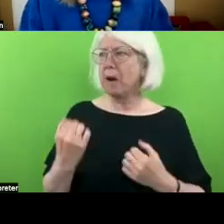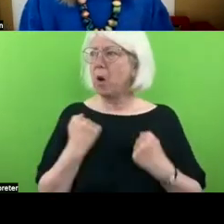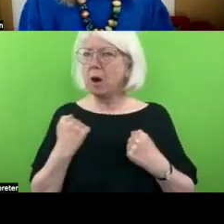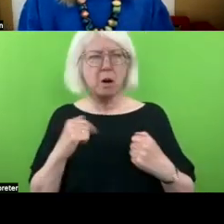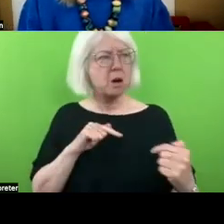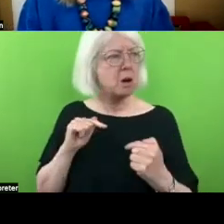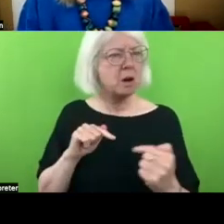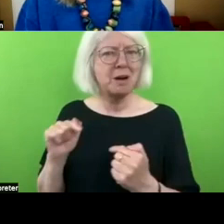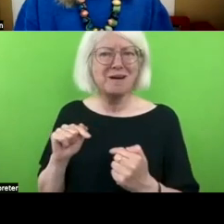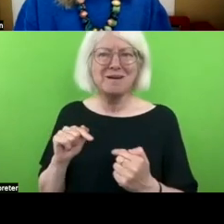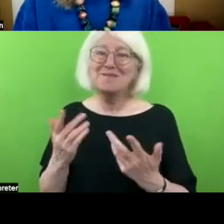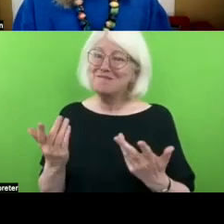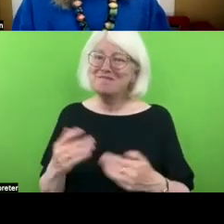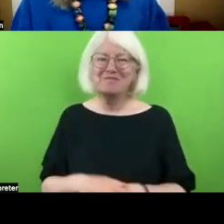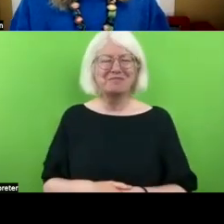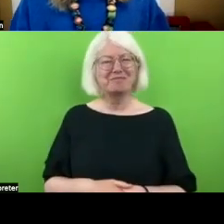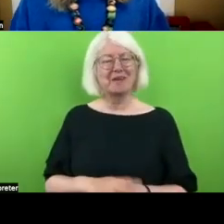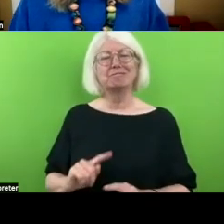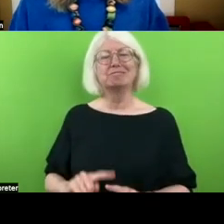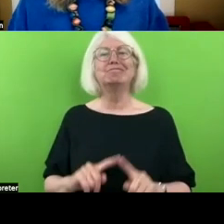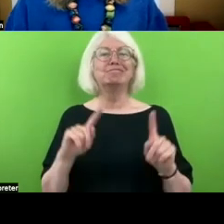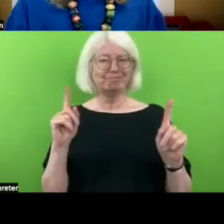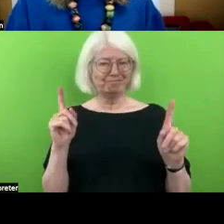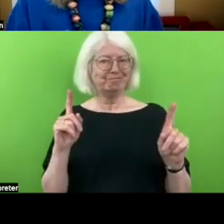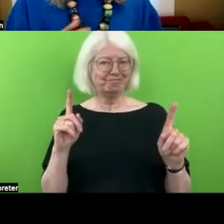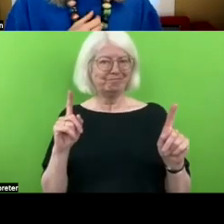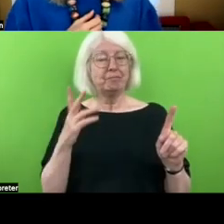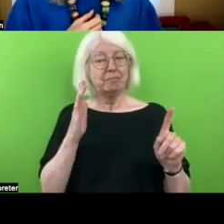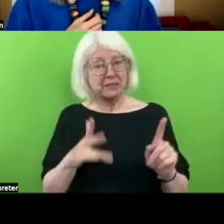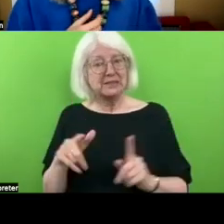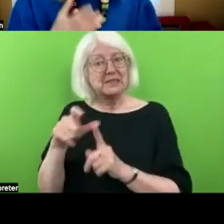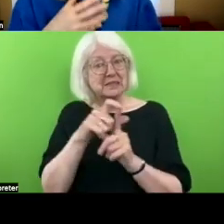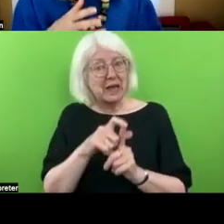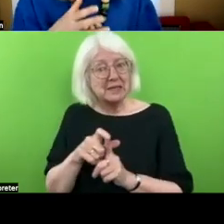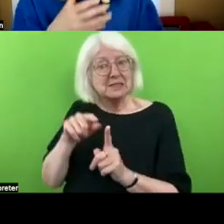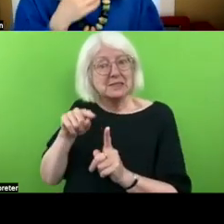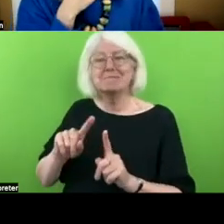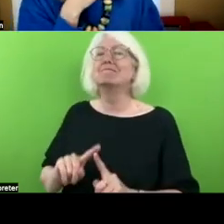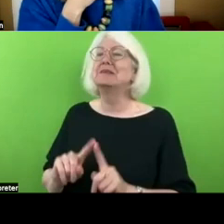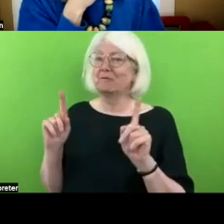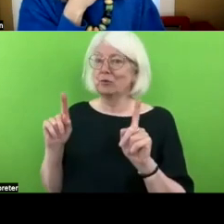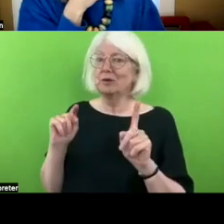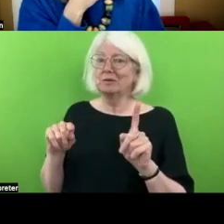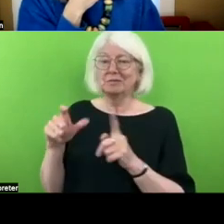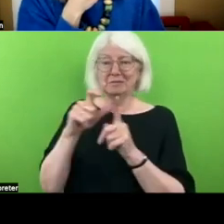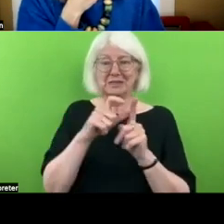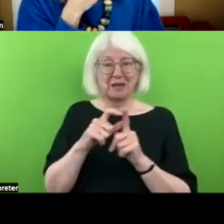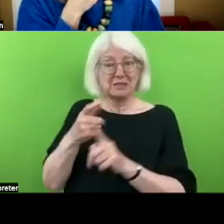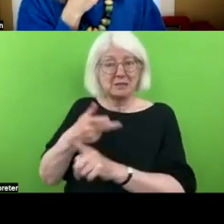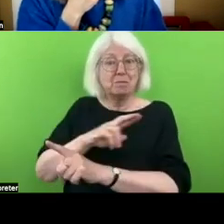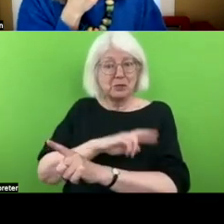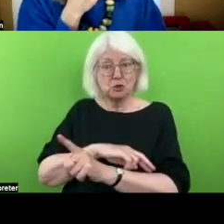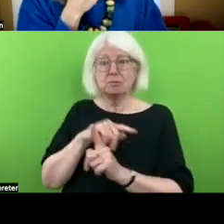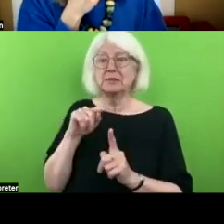church. There was a contrast, though, when they talked about in the diocese. So in the diocese, these diocesan bishops that I